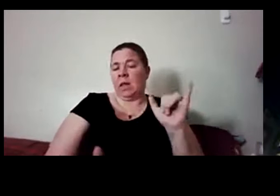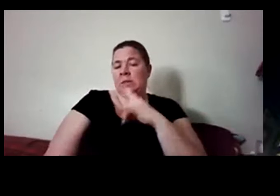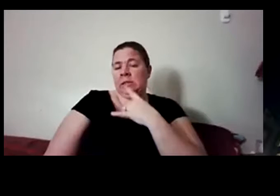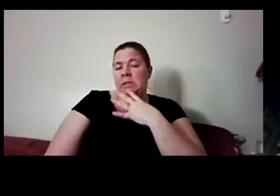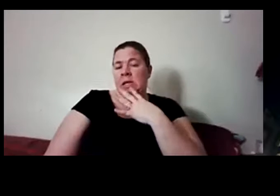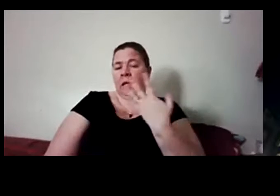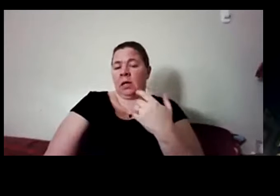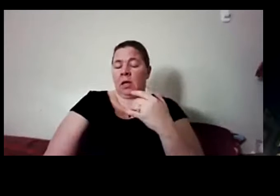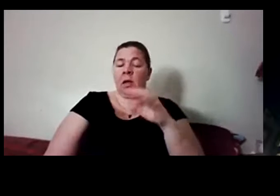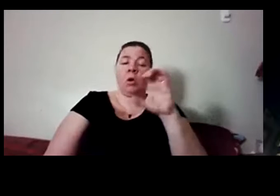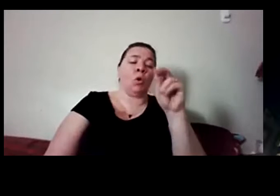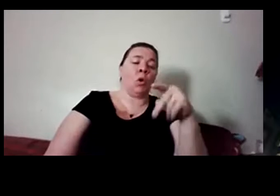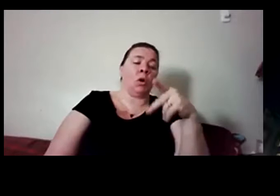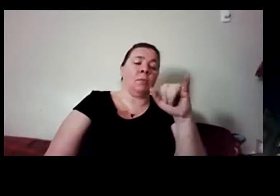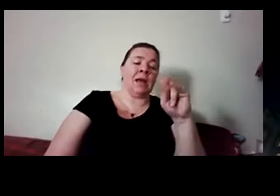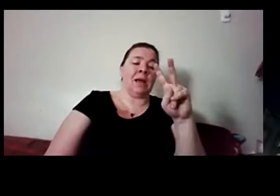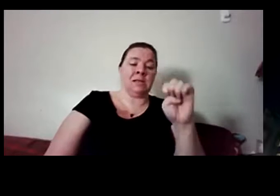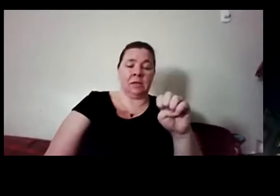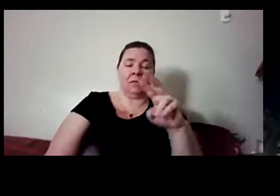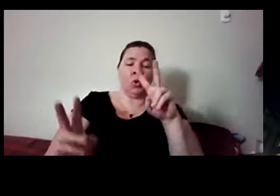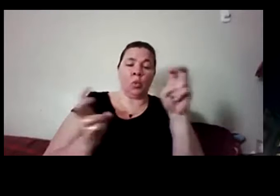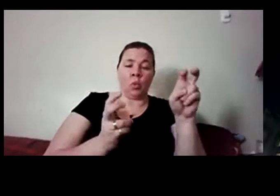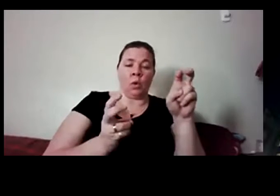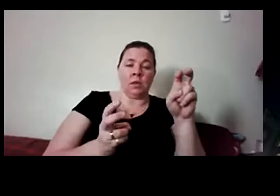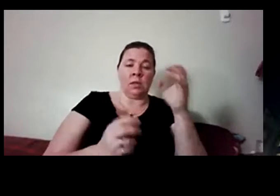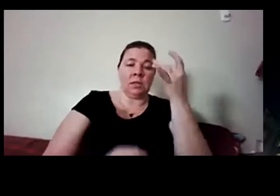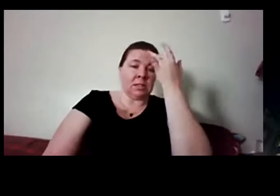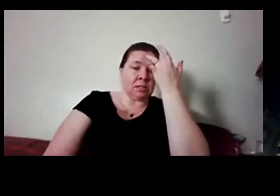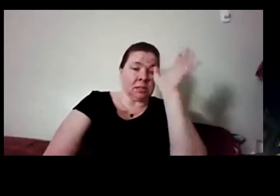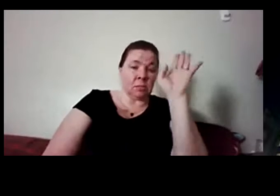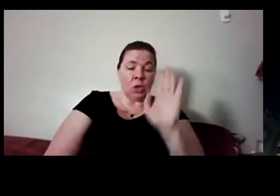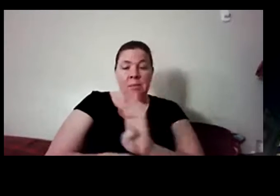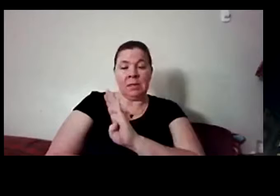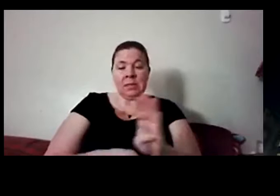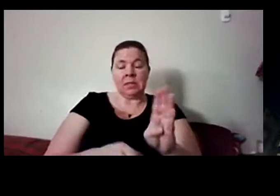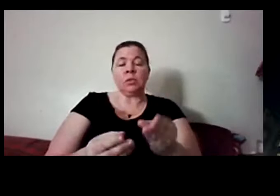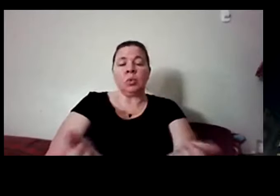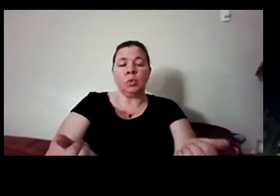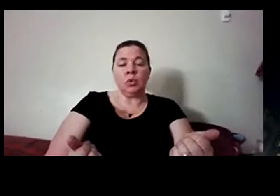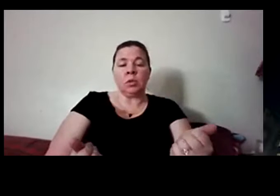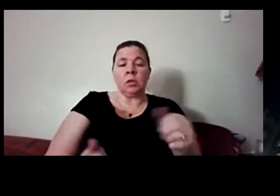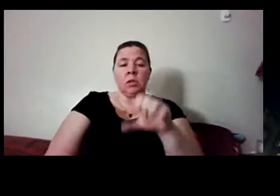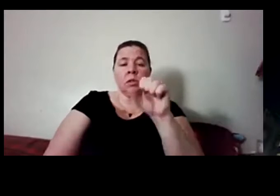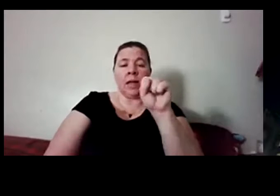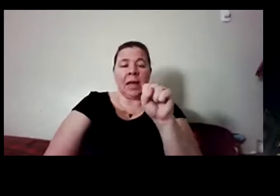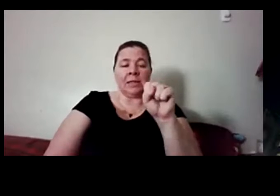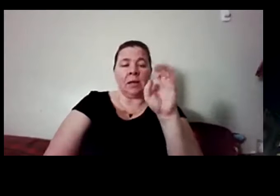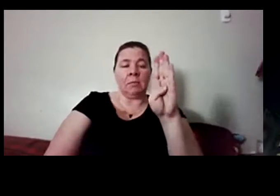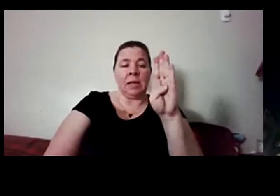has coined its own 3-worded phrase for it. Smart Business Solution, SBS.